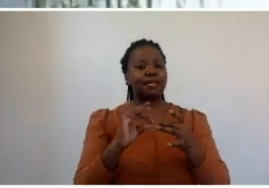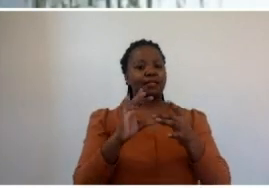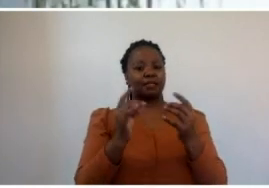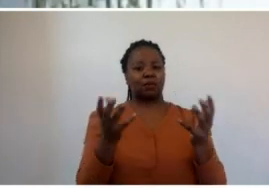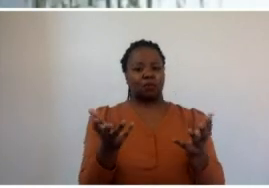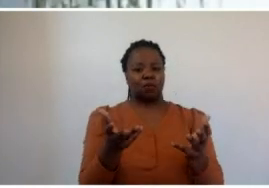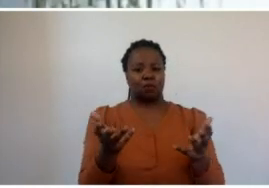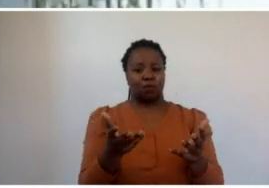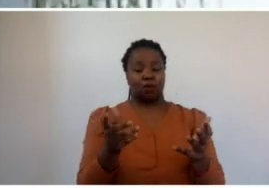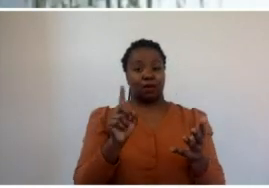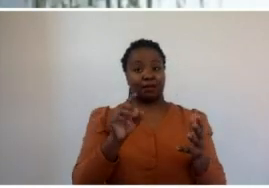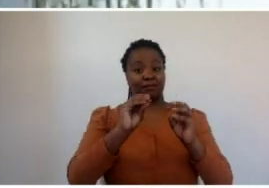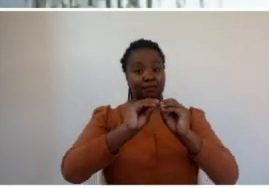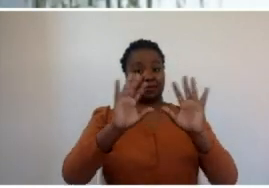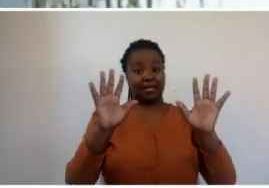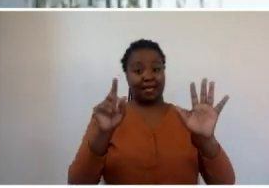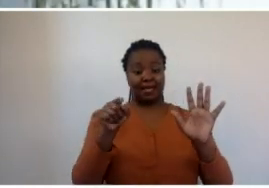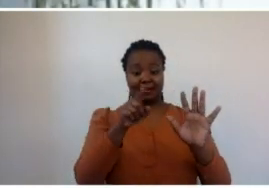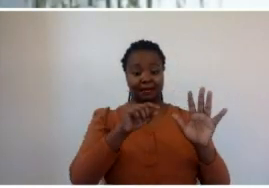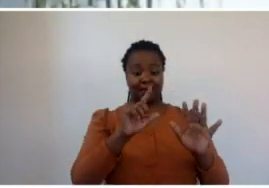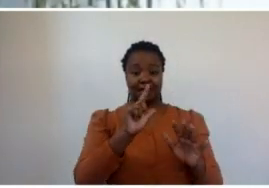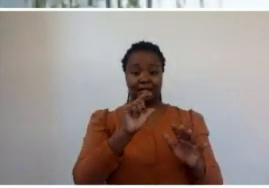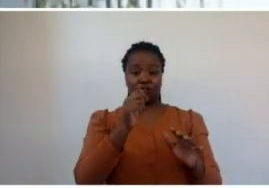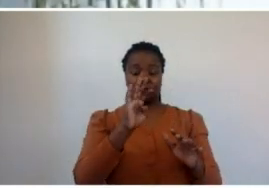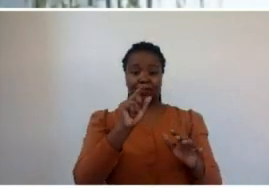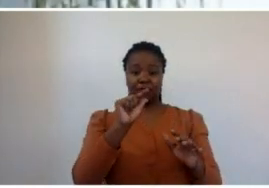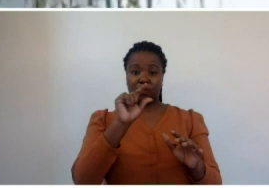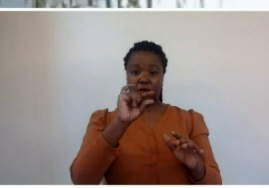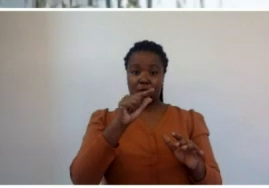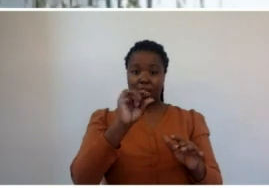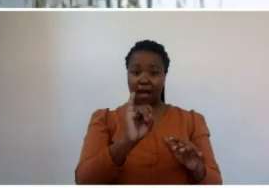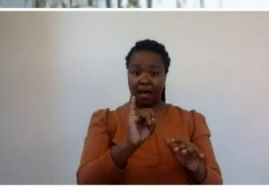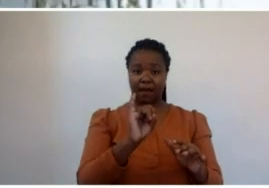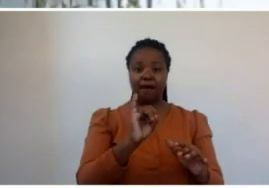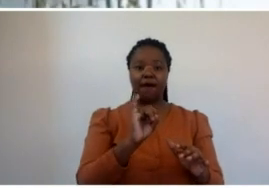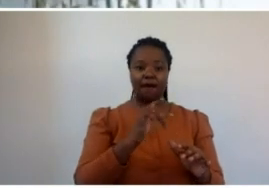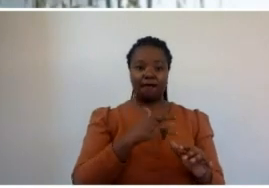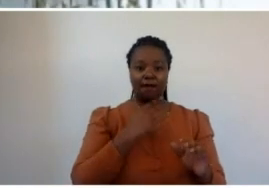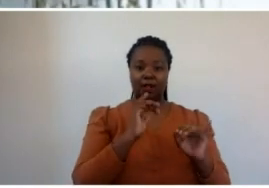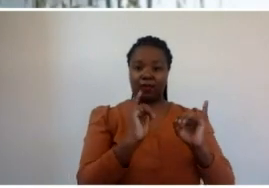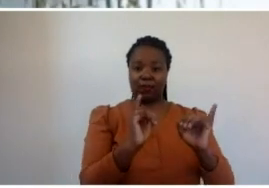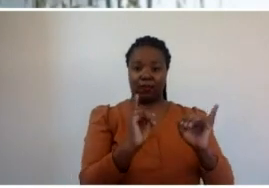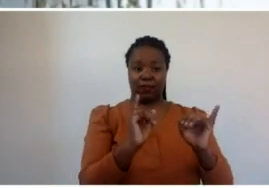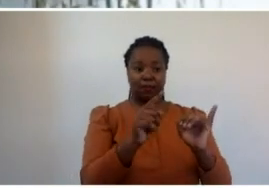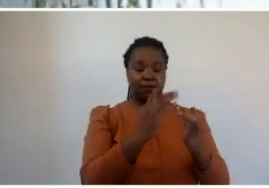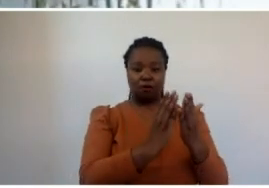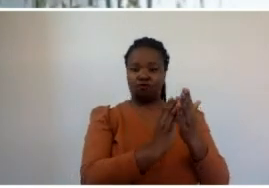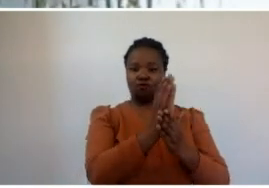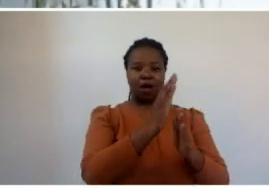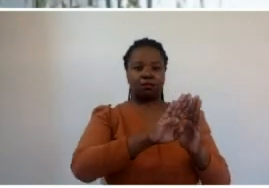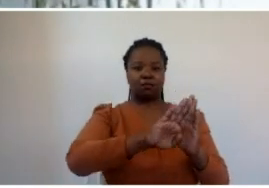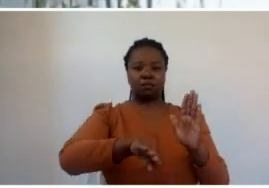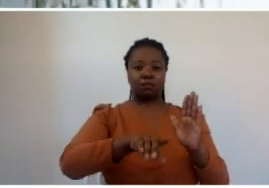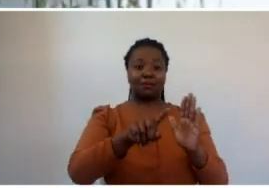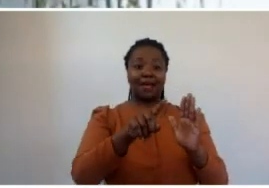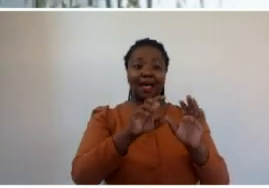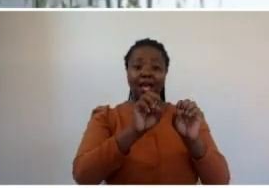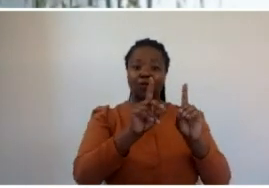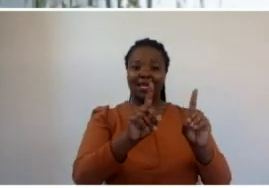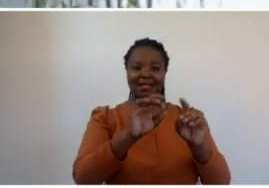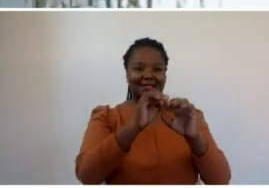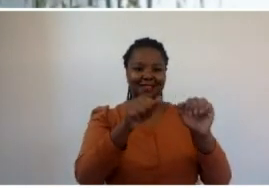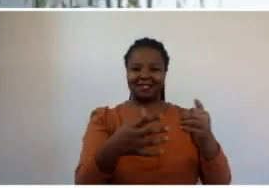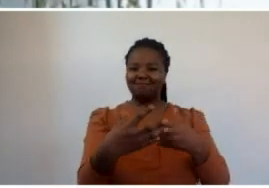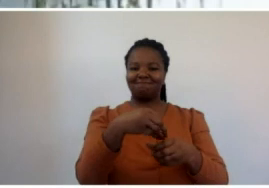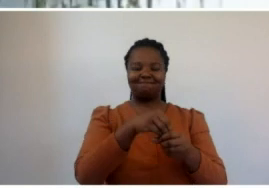clear. LGBTQI young people's safety and fundamental rights are still being failed by education systems globally. And while